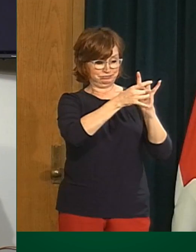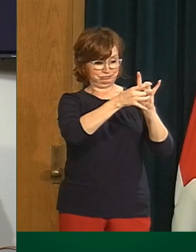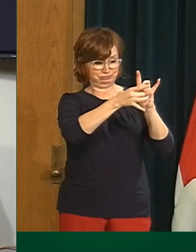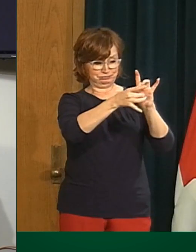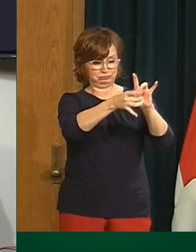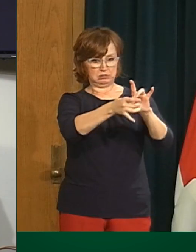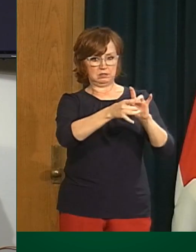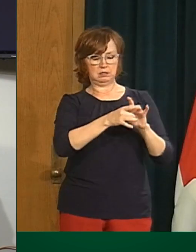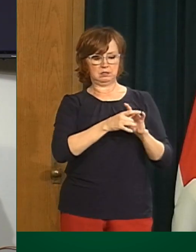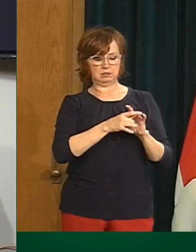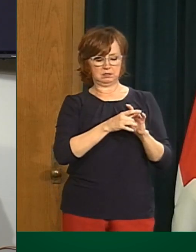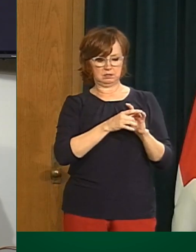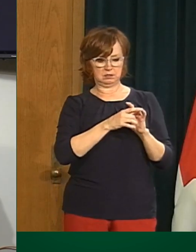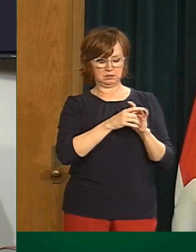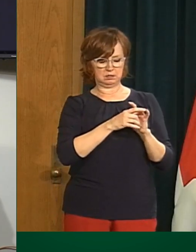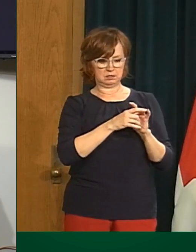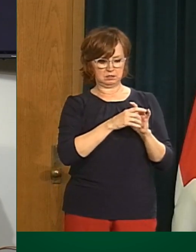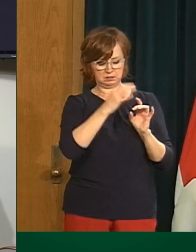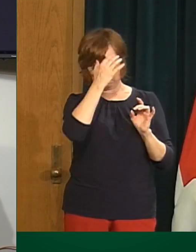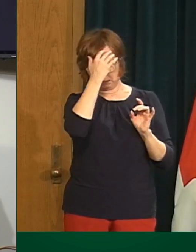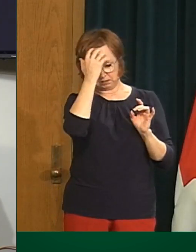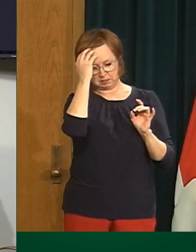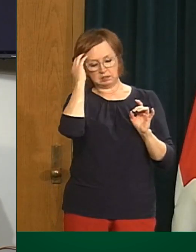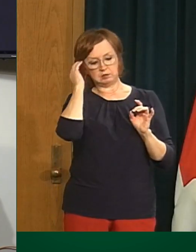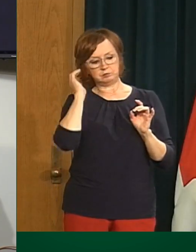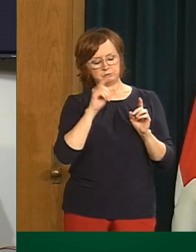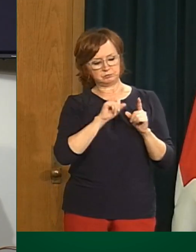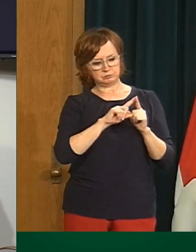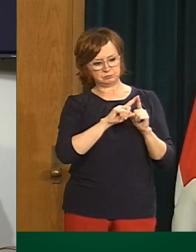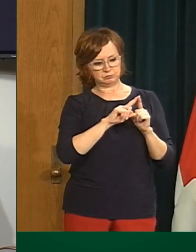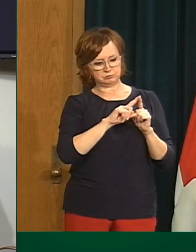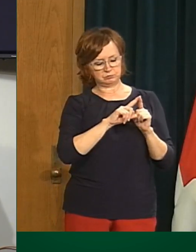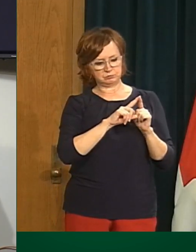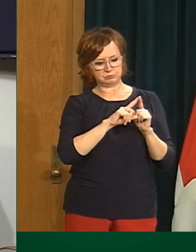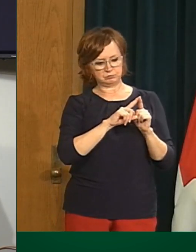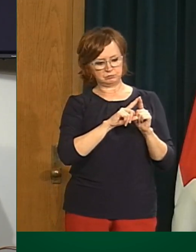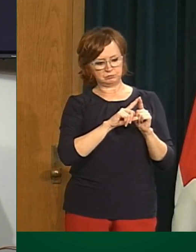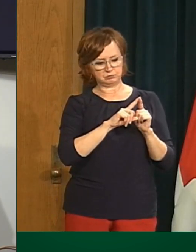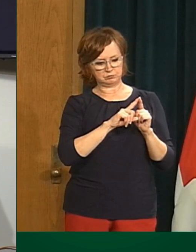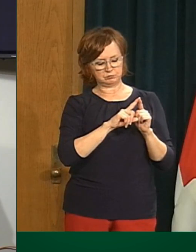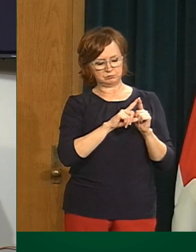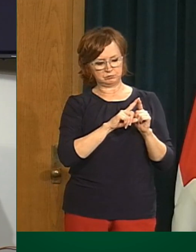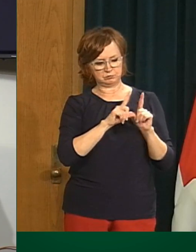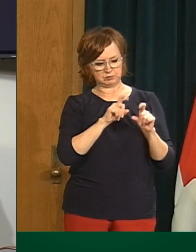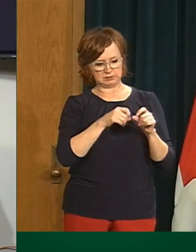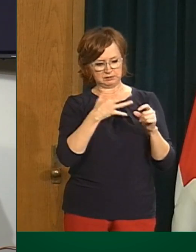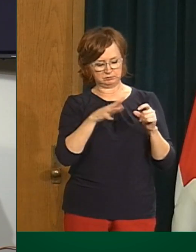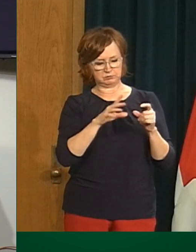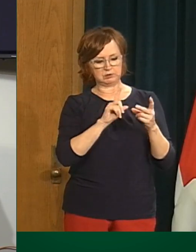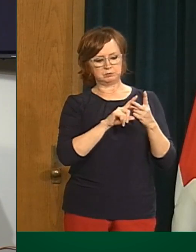day we got it by the rapid testing. And then we have this, we